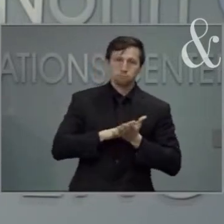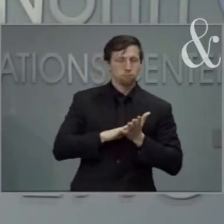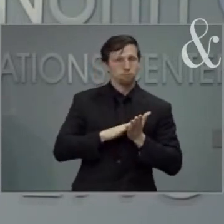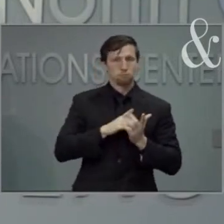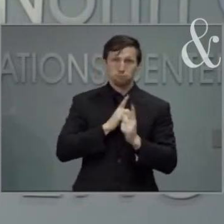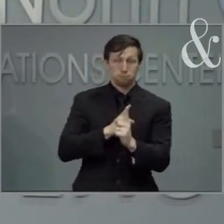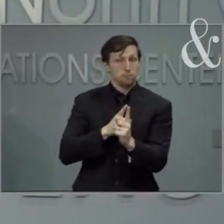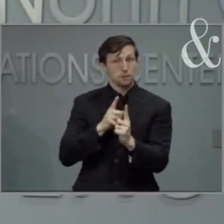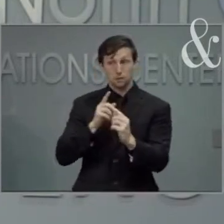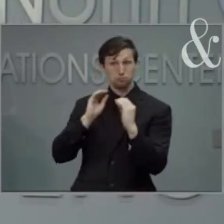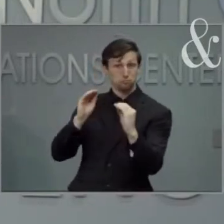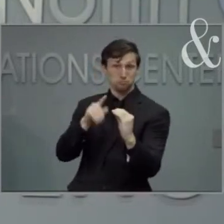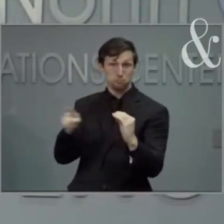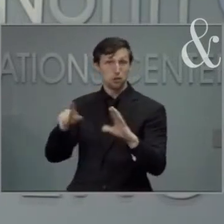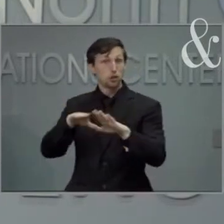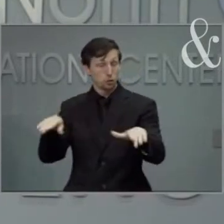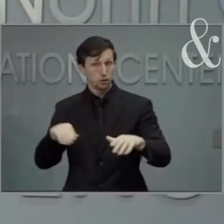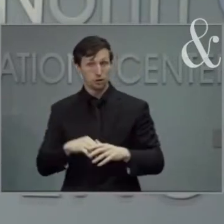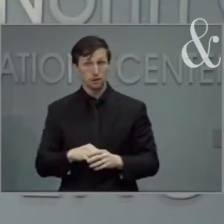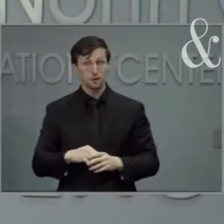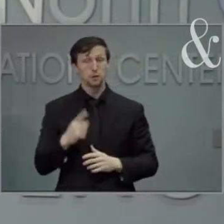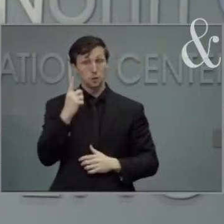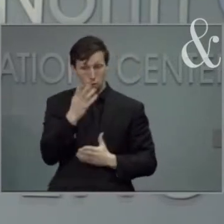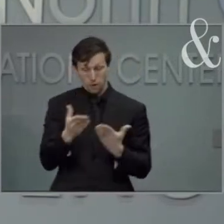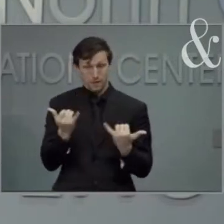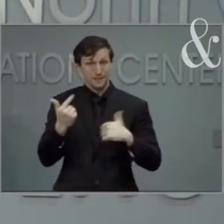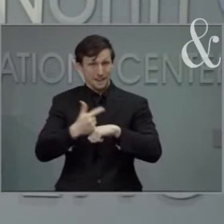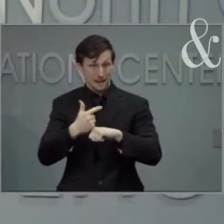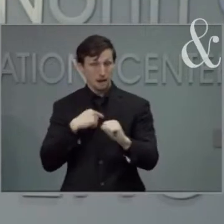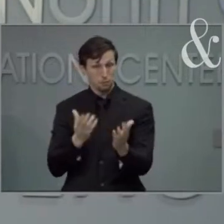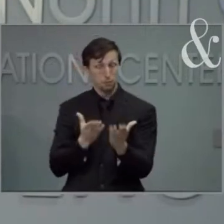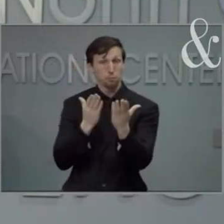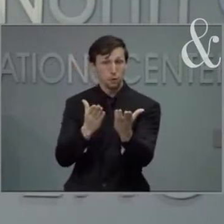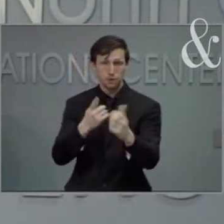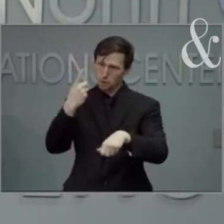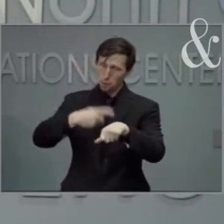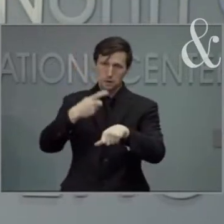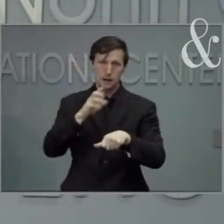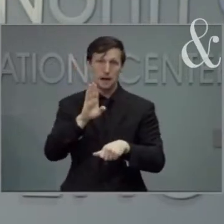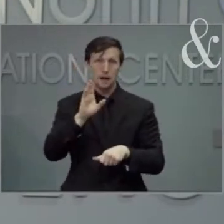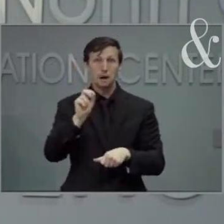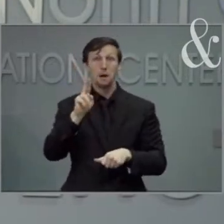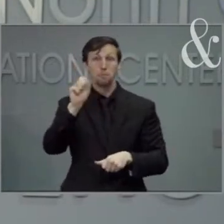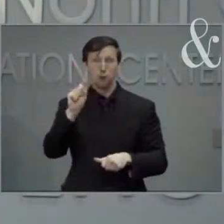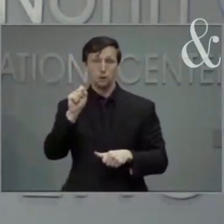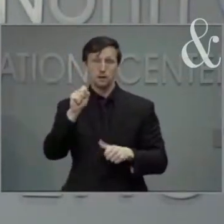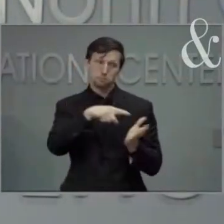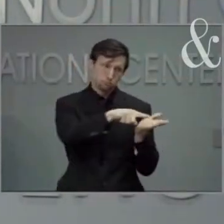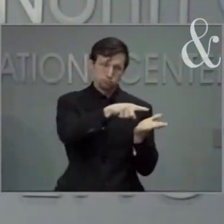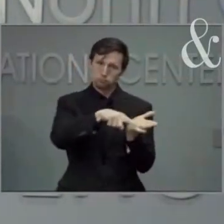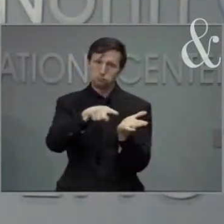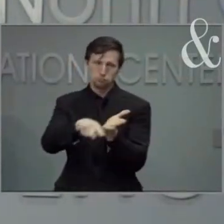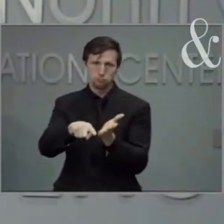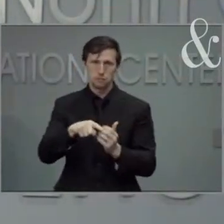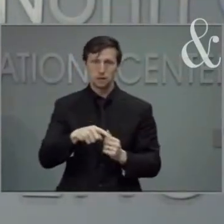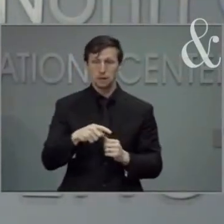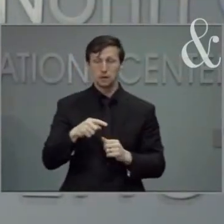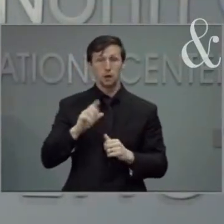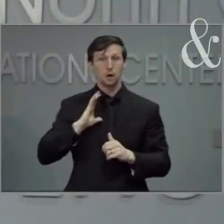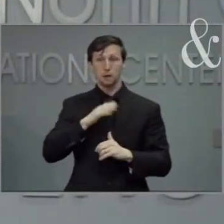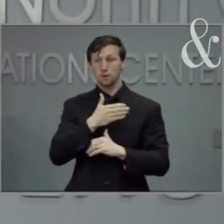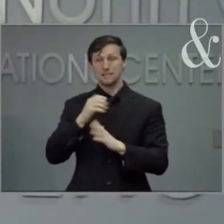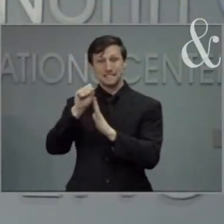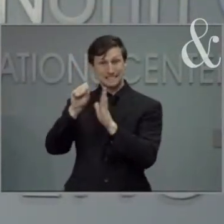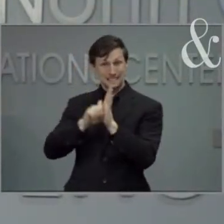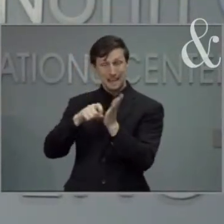is proposing these immediate one-time bonuses for our educators. They were left out of pay raises